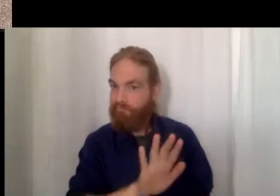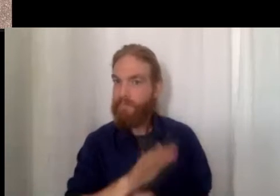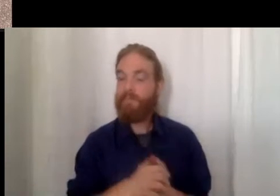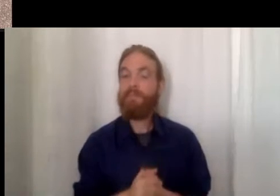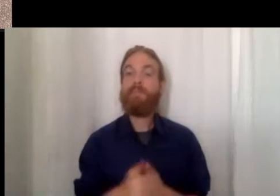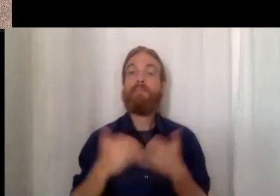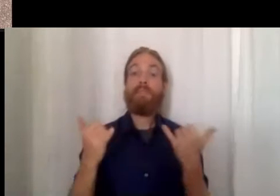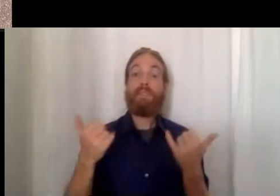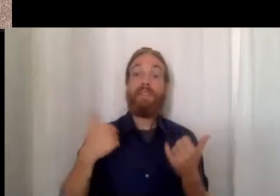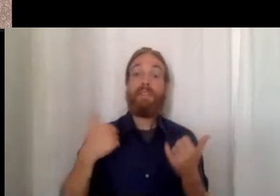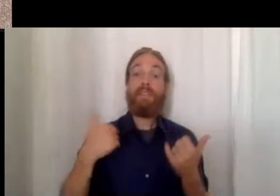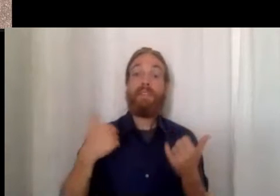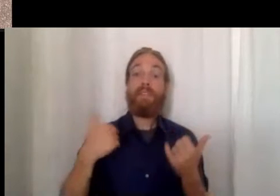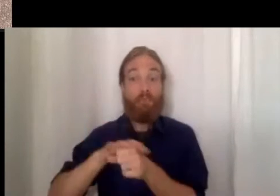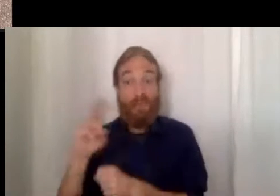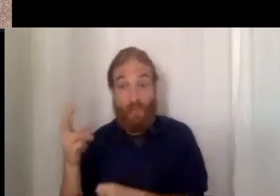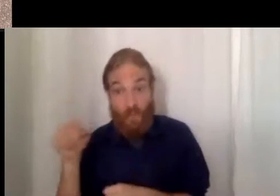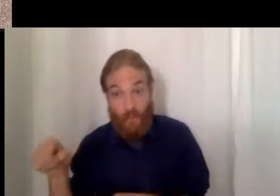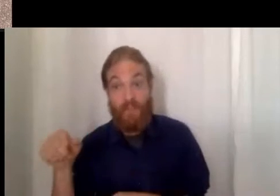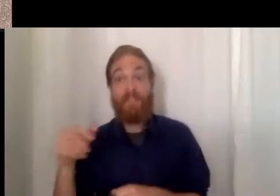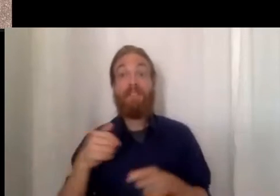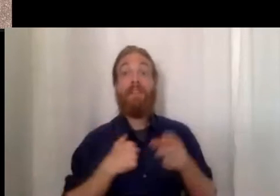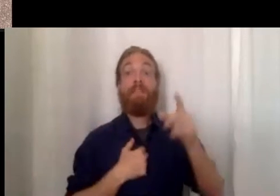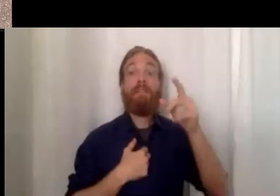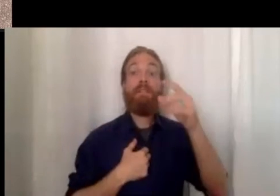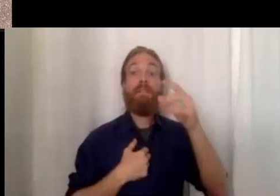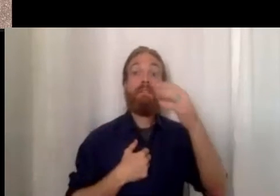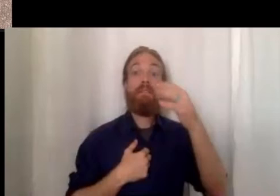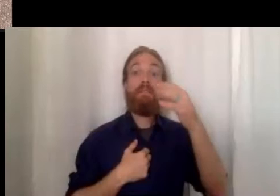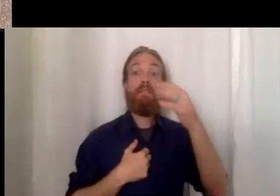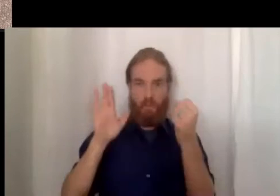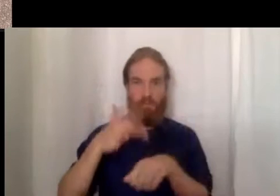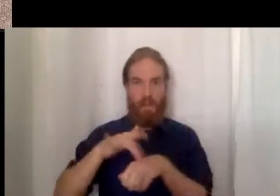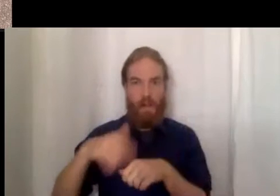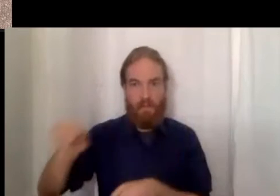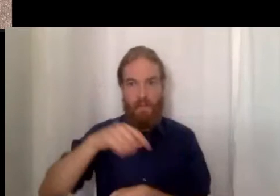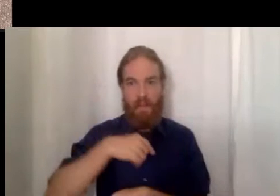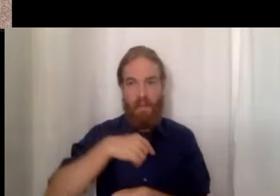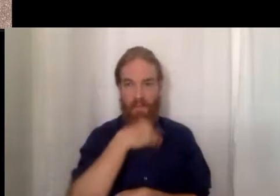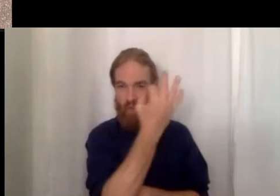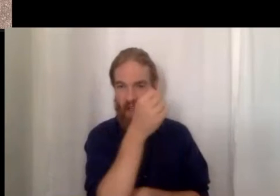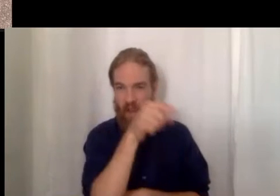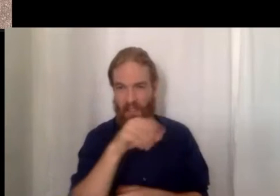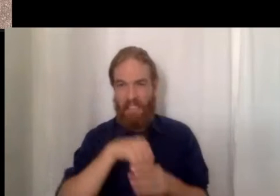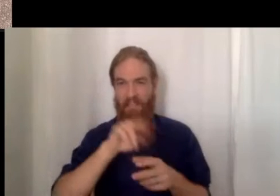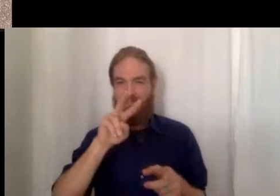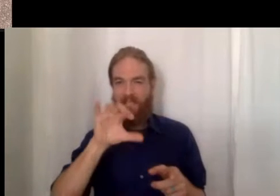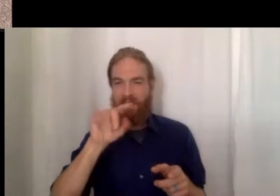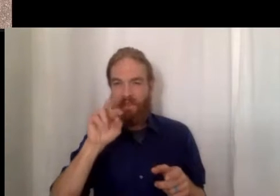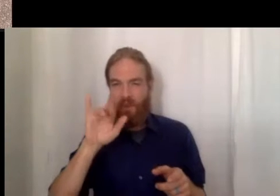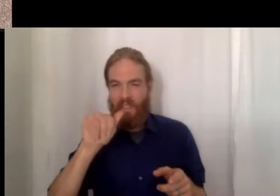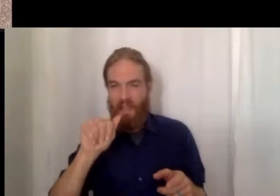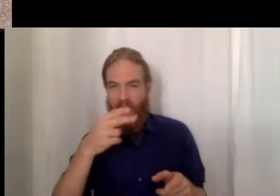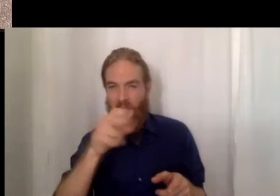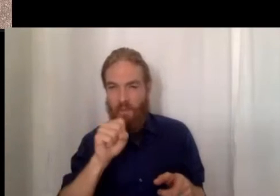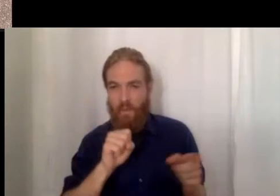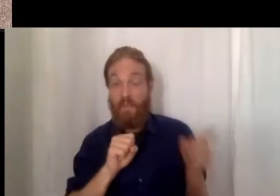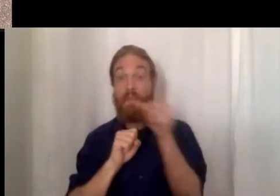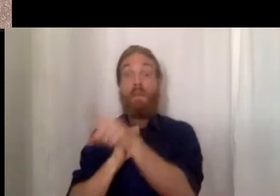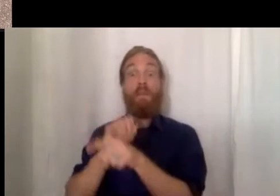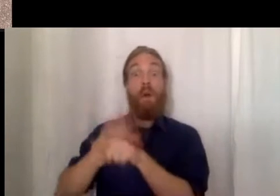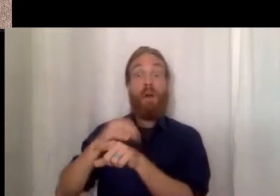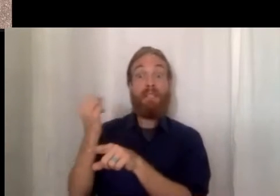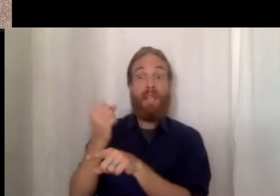Friday at Vista Ridge High School, and the other was on Saturday in Bear Creek Park for the Homefront Military Network's Healthy Together